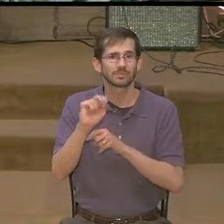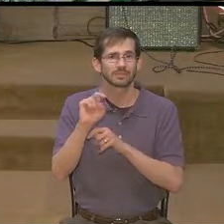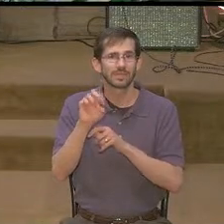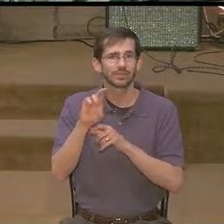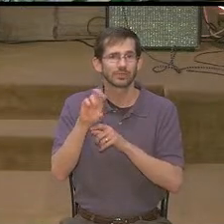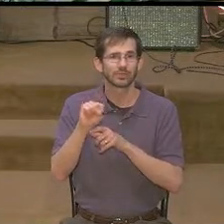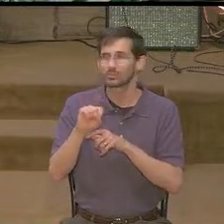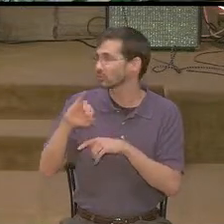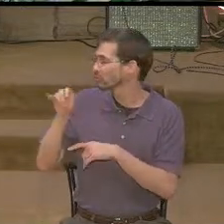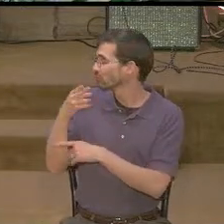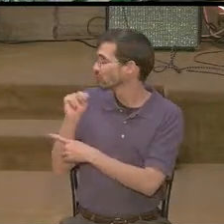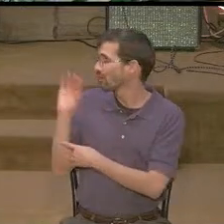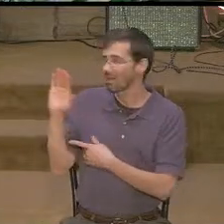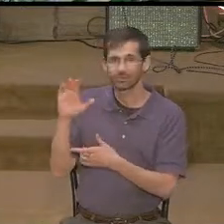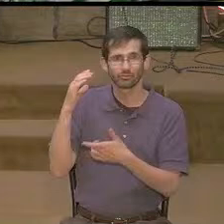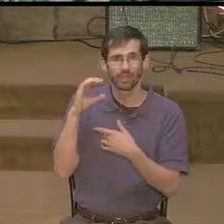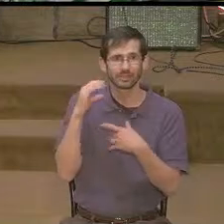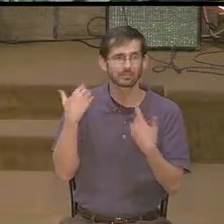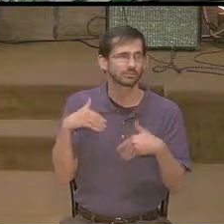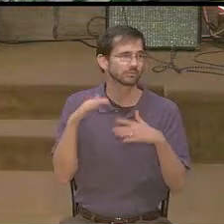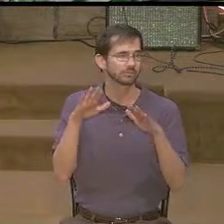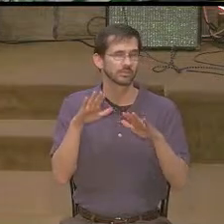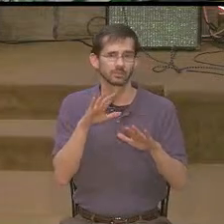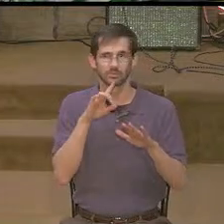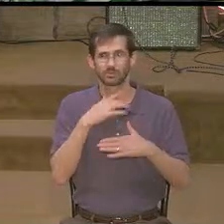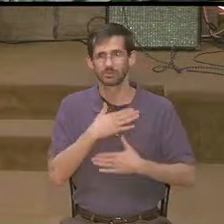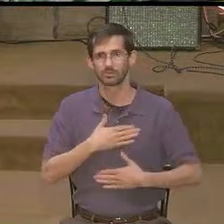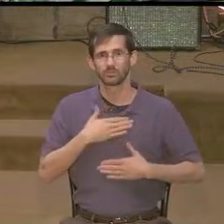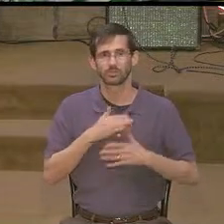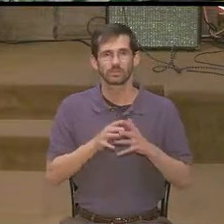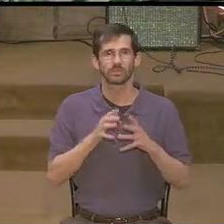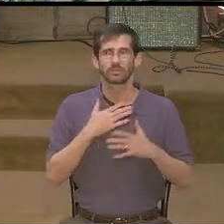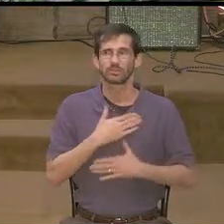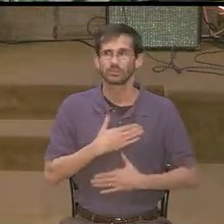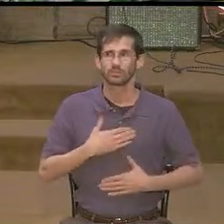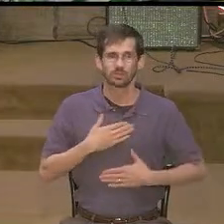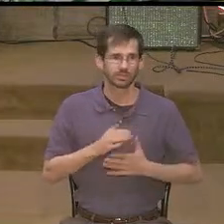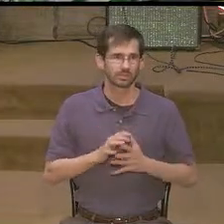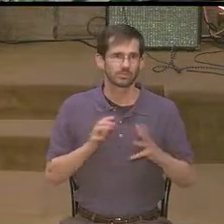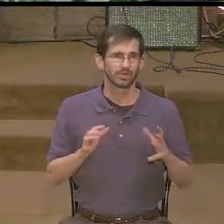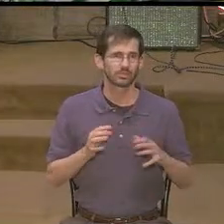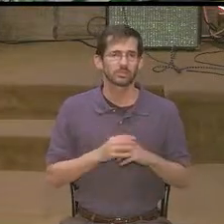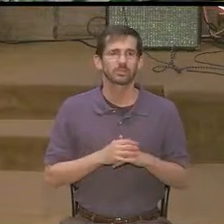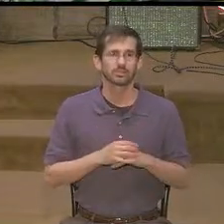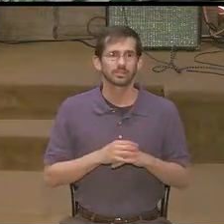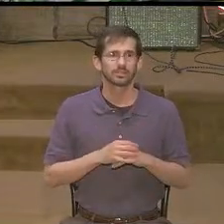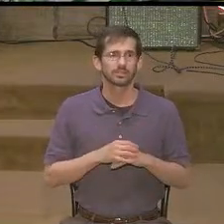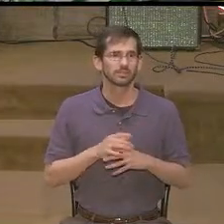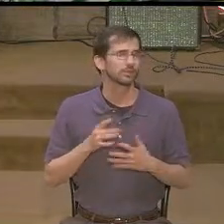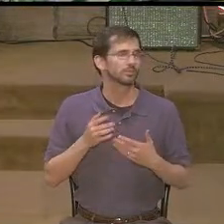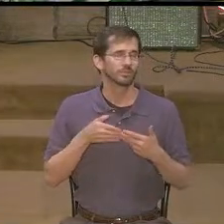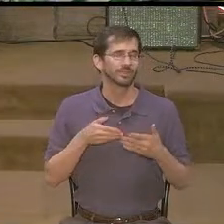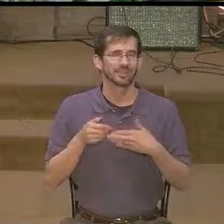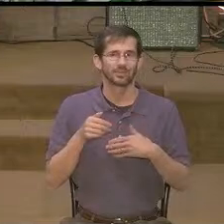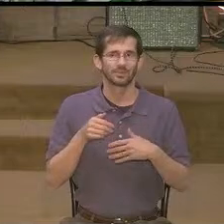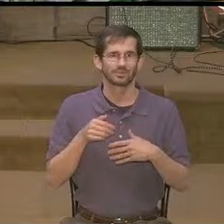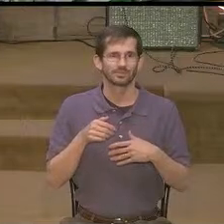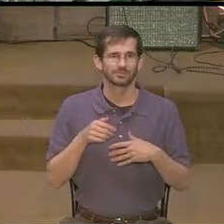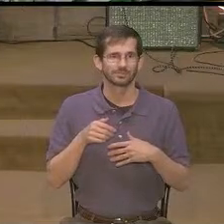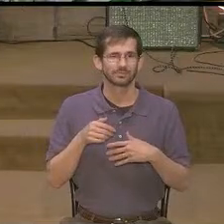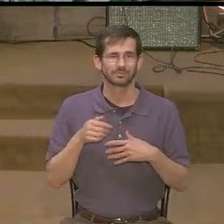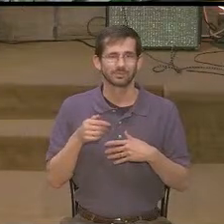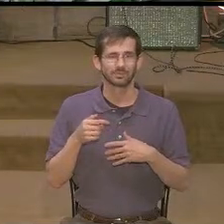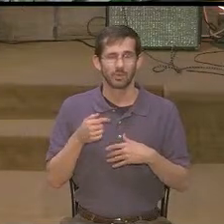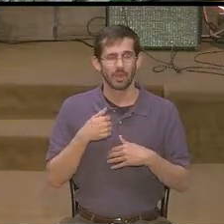I enjoyed her so much. And so I came and introduced her, and